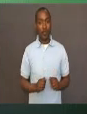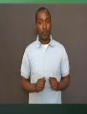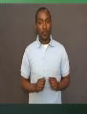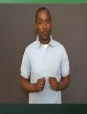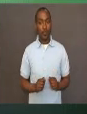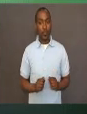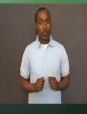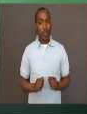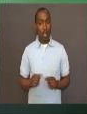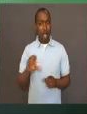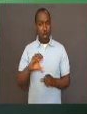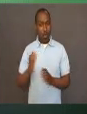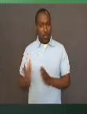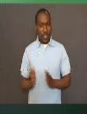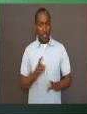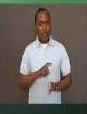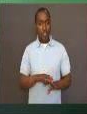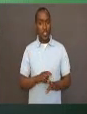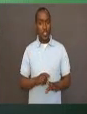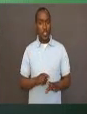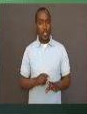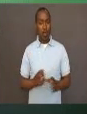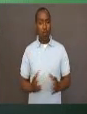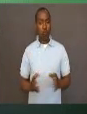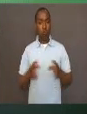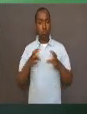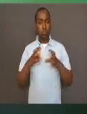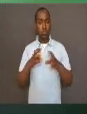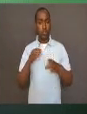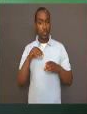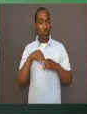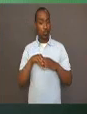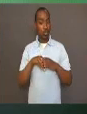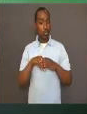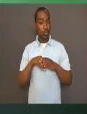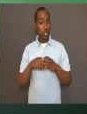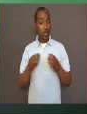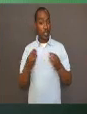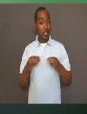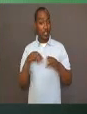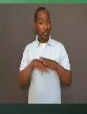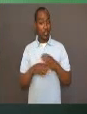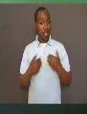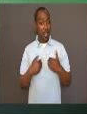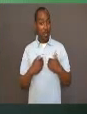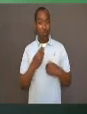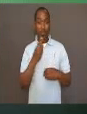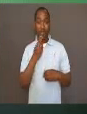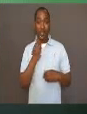When making alcohol, yeast consumes the sugar inside